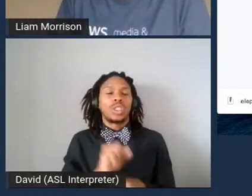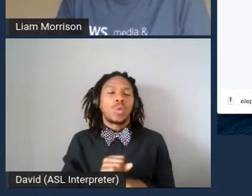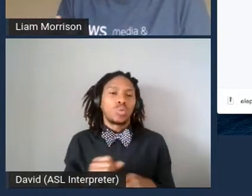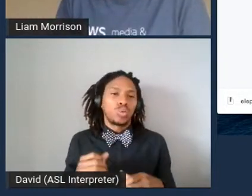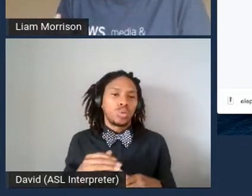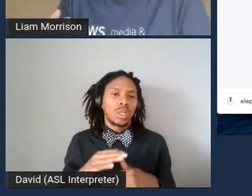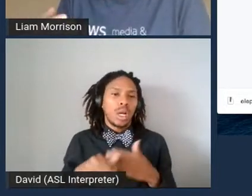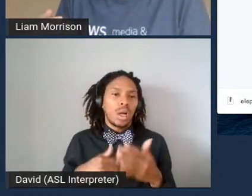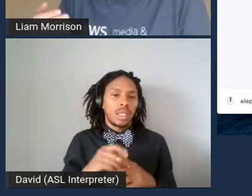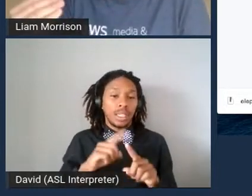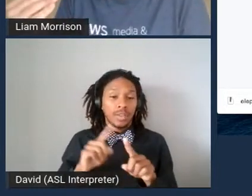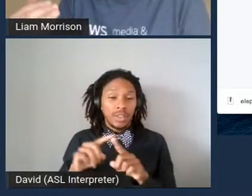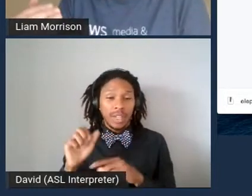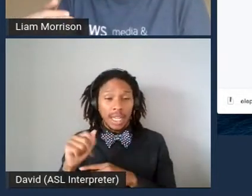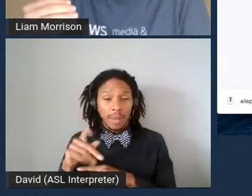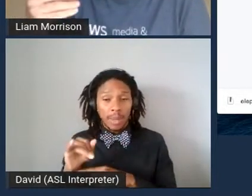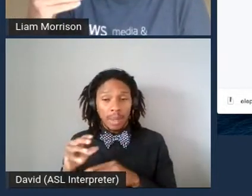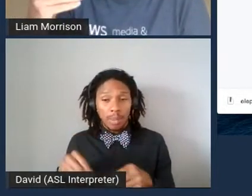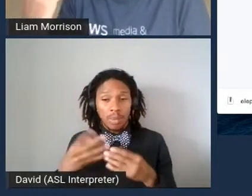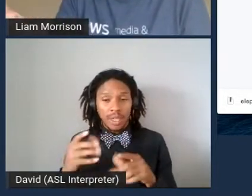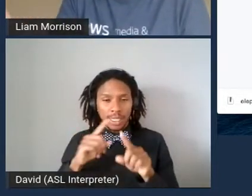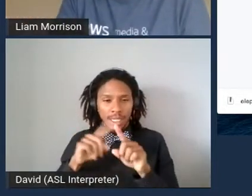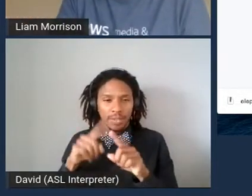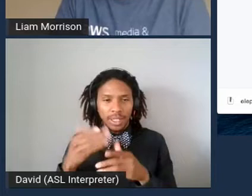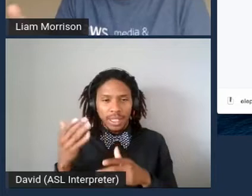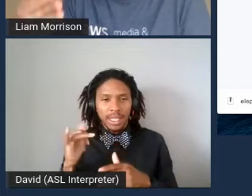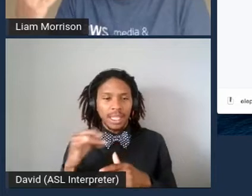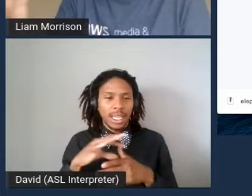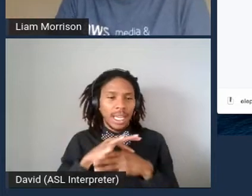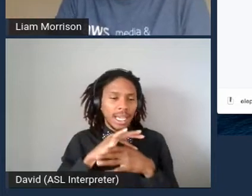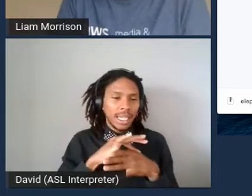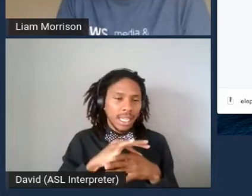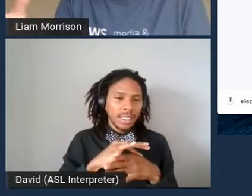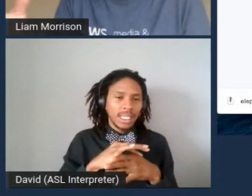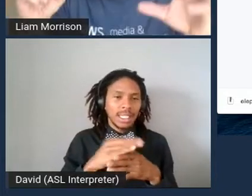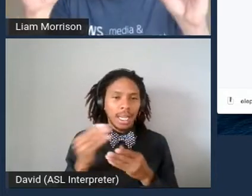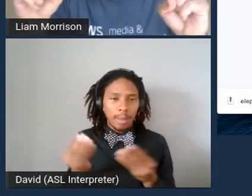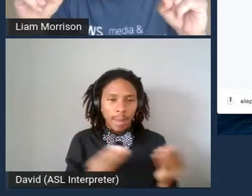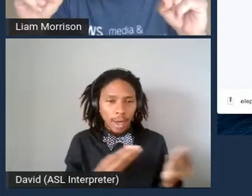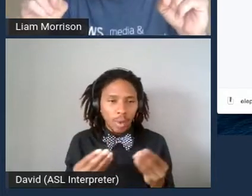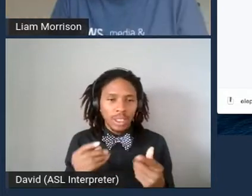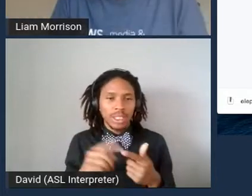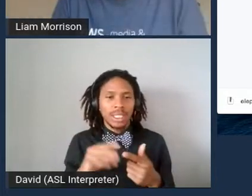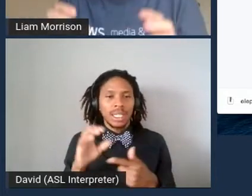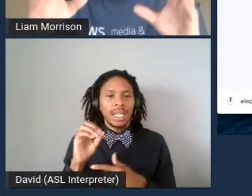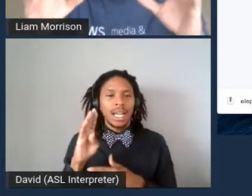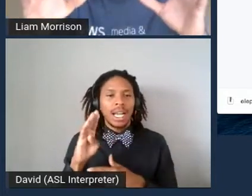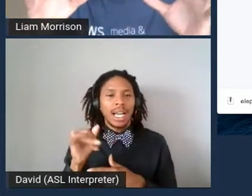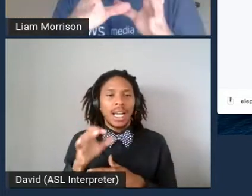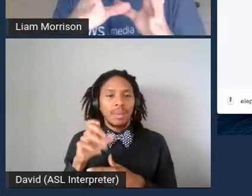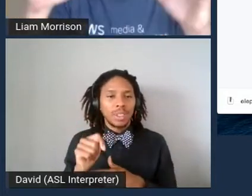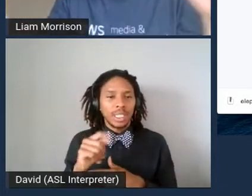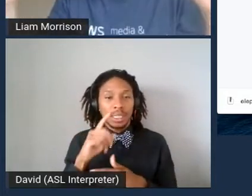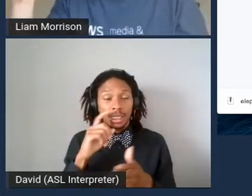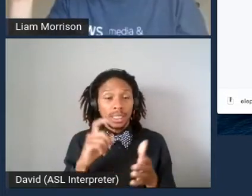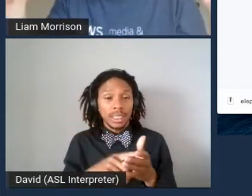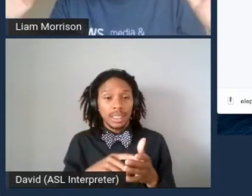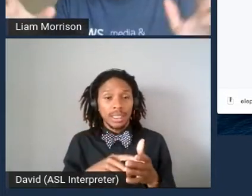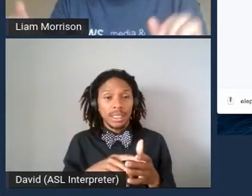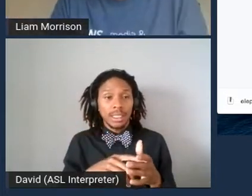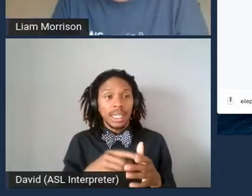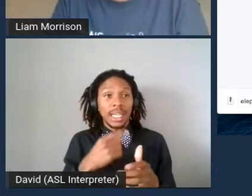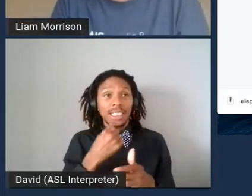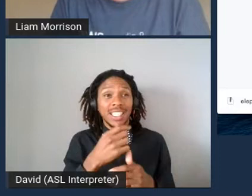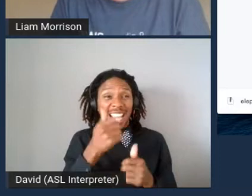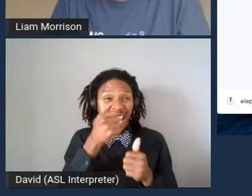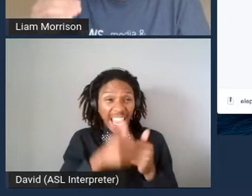the different APIs provide different things, like say the content moderation and the objects. So object detection allows you to tell you every object that's